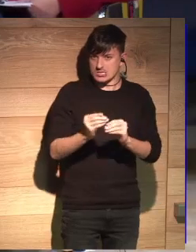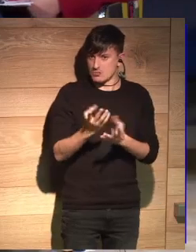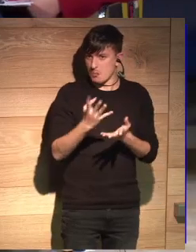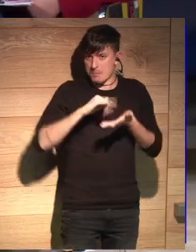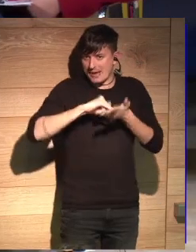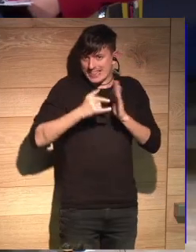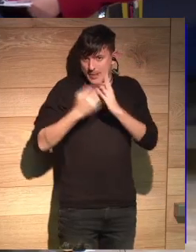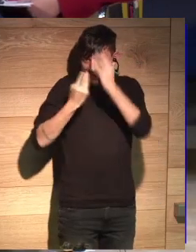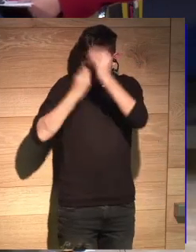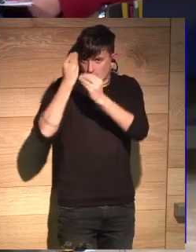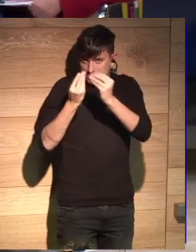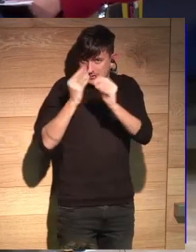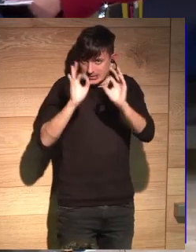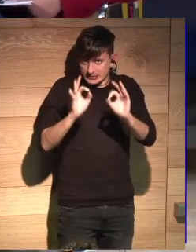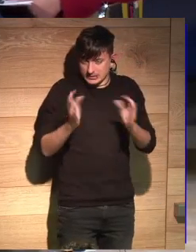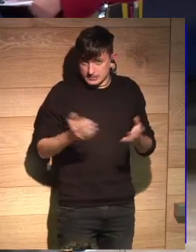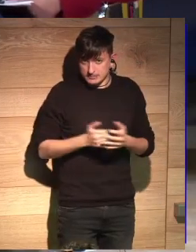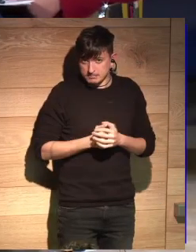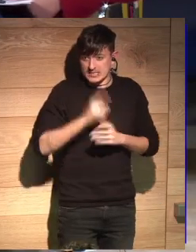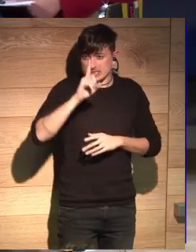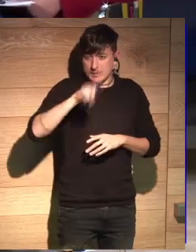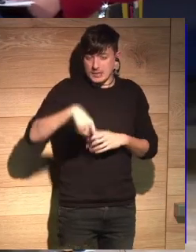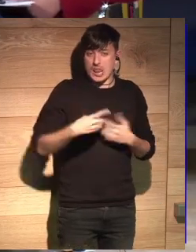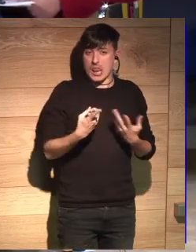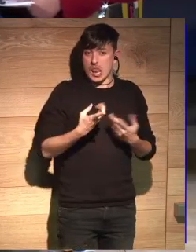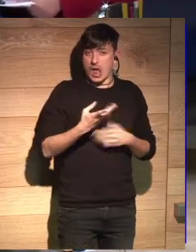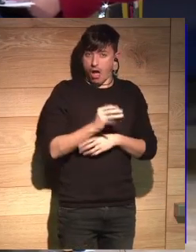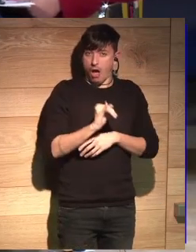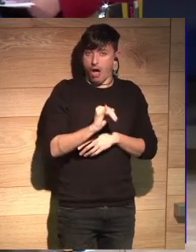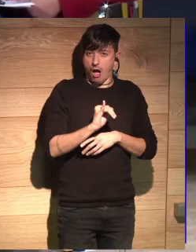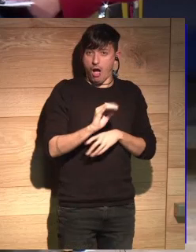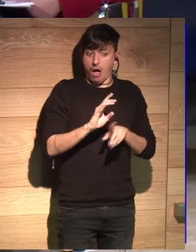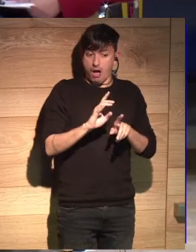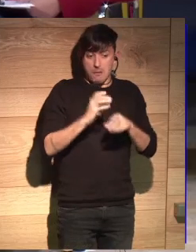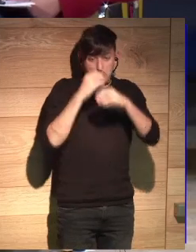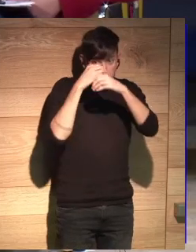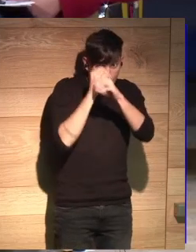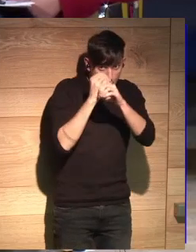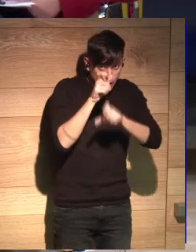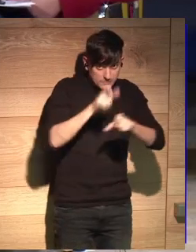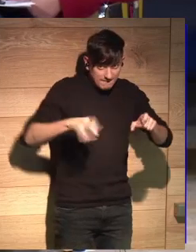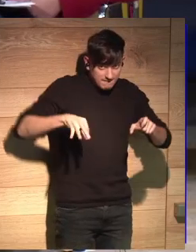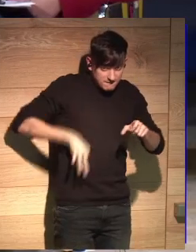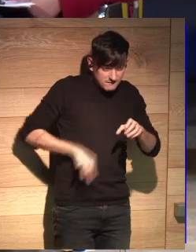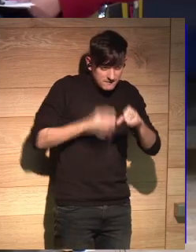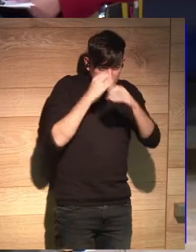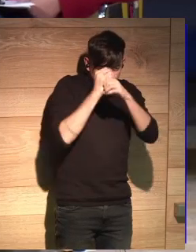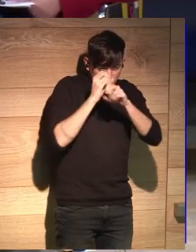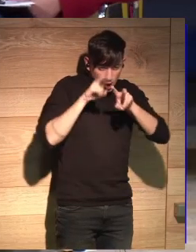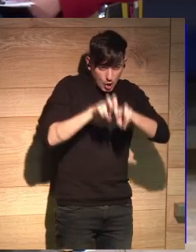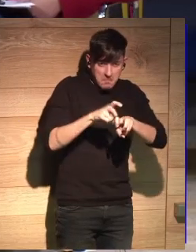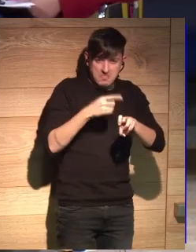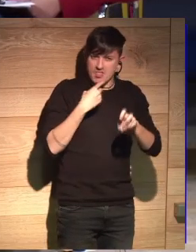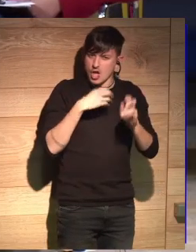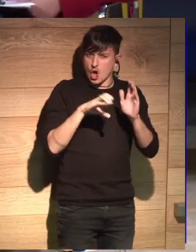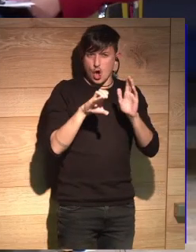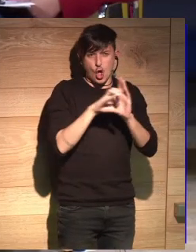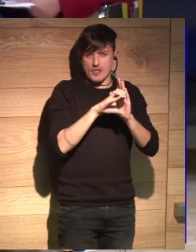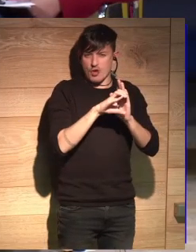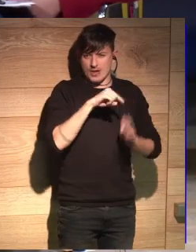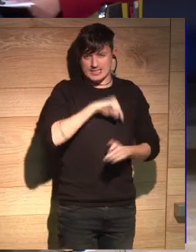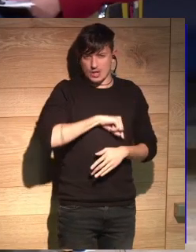families. Yeah, that's one of the approaches, and there are biologists who are saying, like you were saying, that there has to be